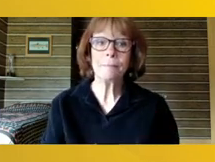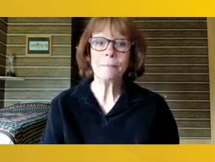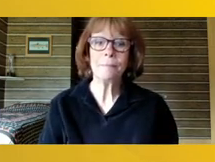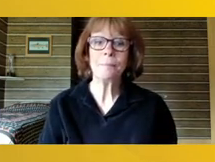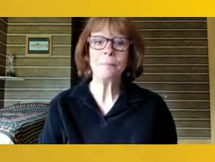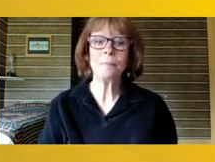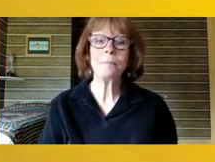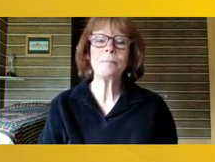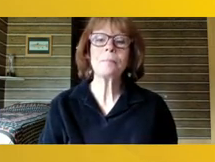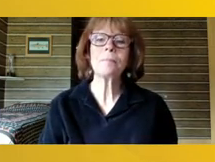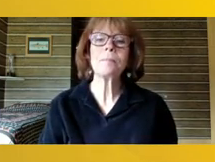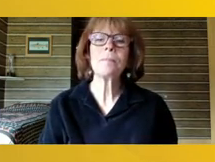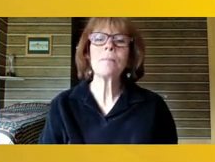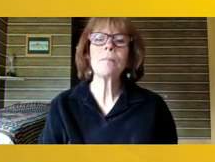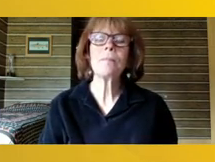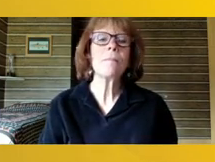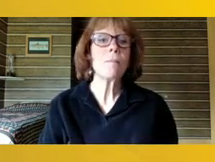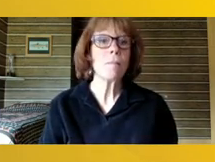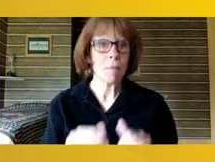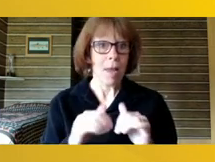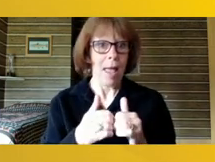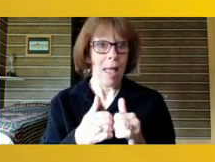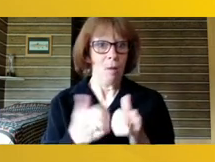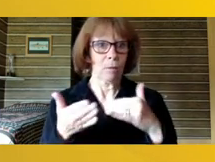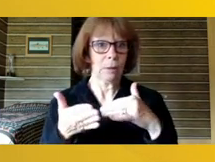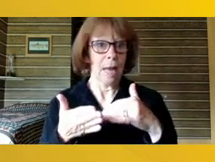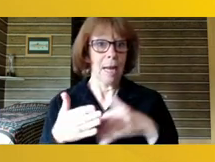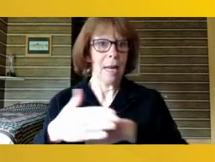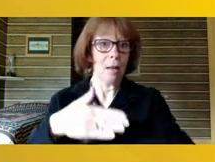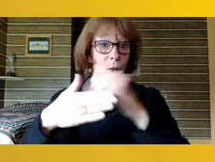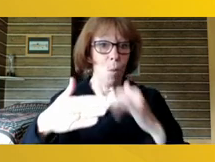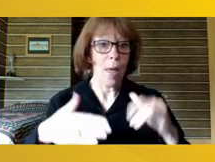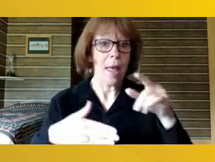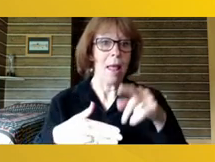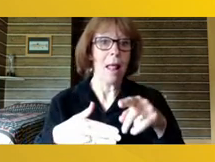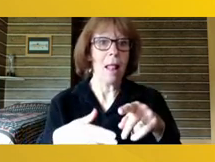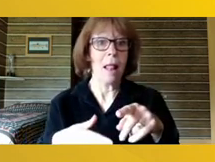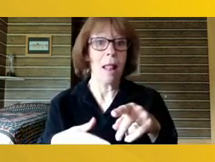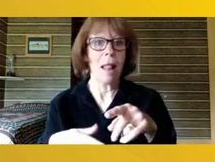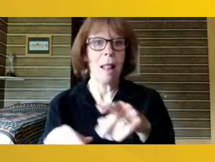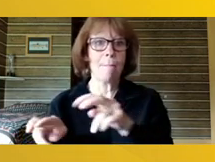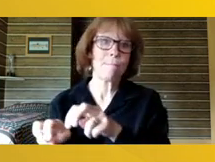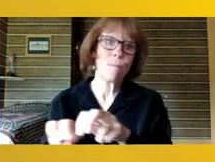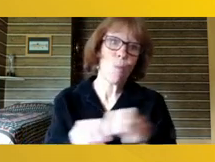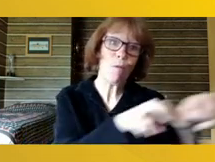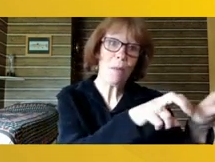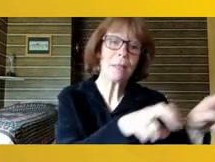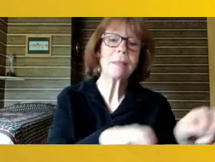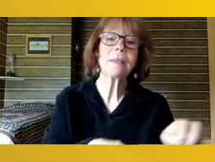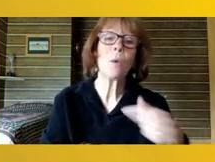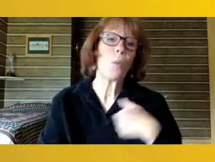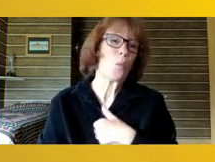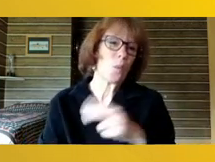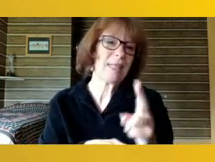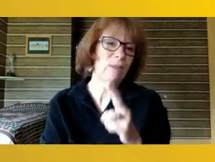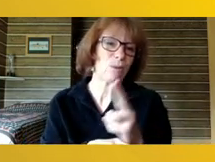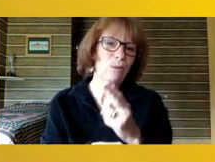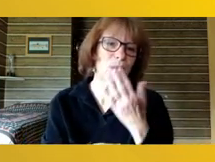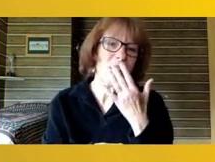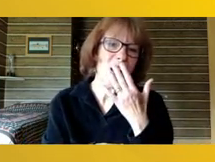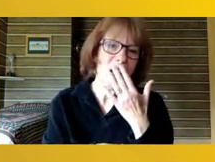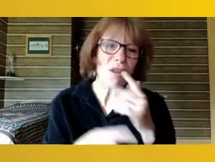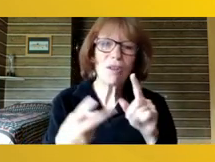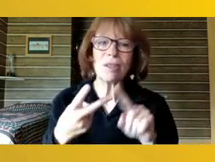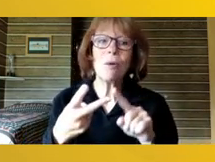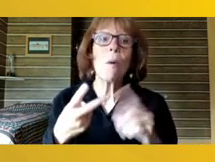So one way to study whale movement is to use the unique combinations of coloration, scarring,